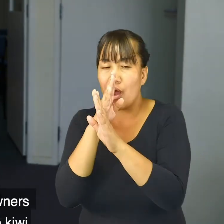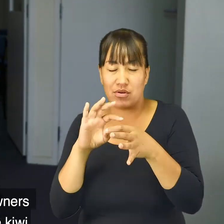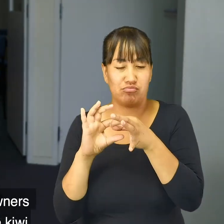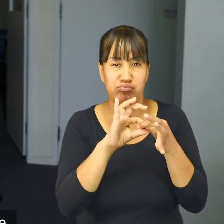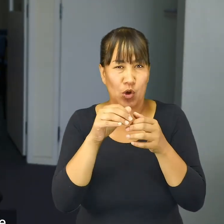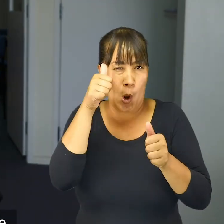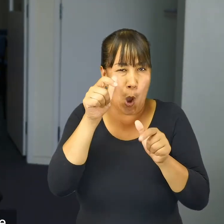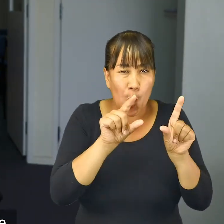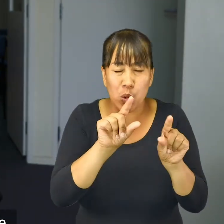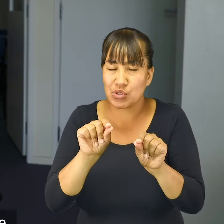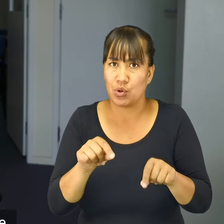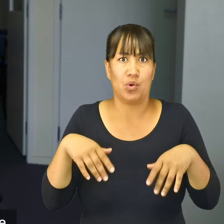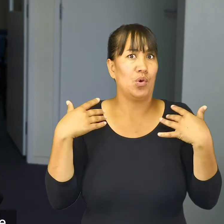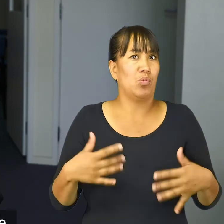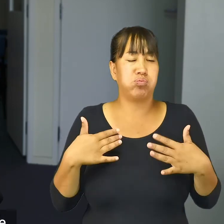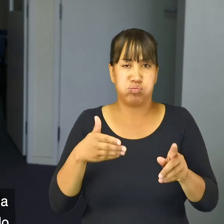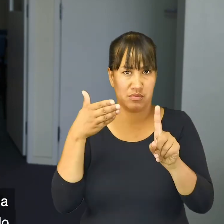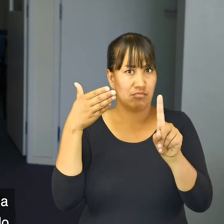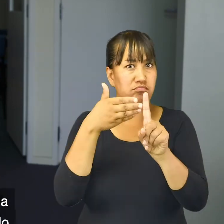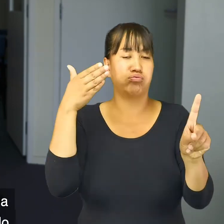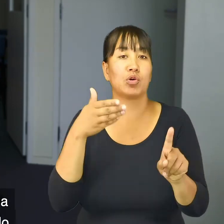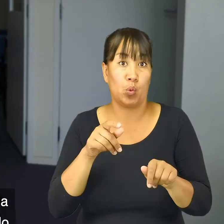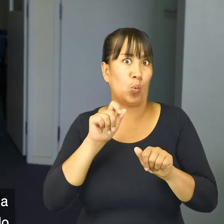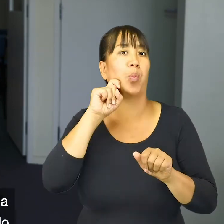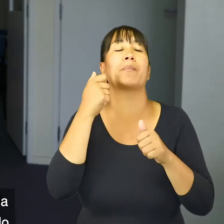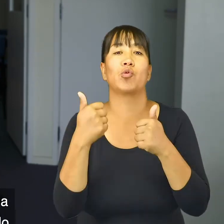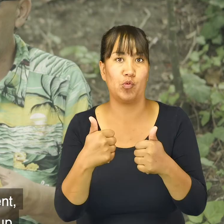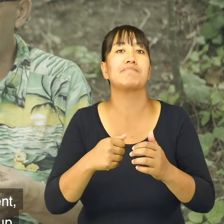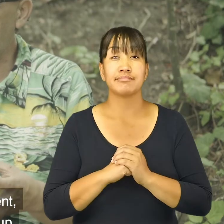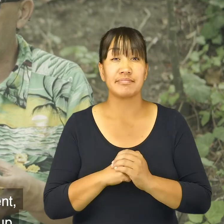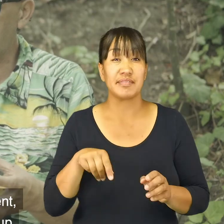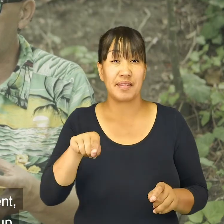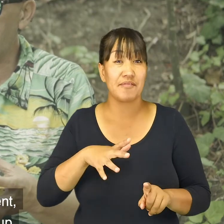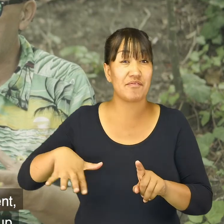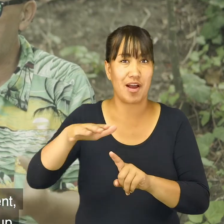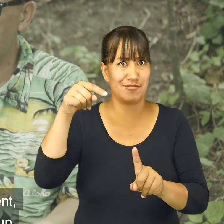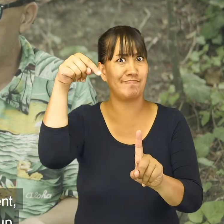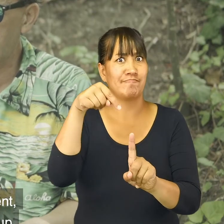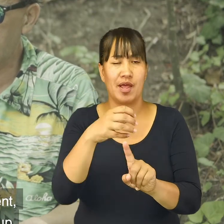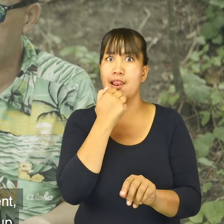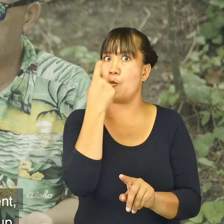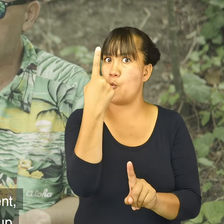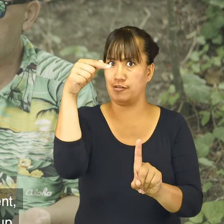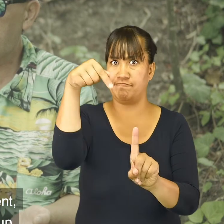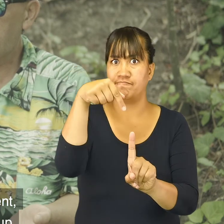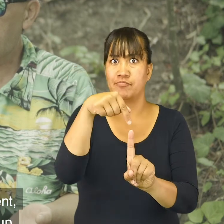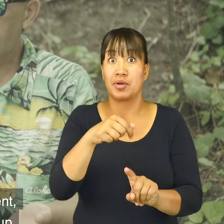kiwi, that would be an aspiration that I have. That would be a good thing to do. It's about the environment.